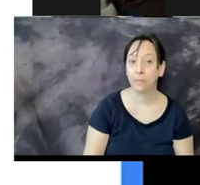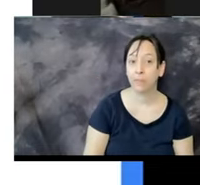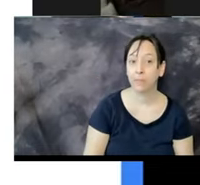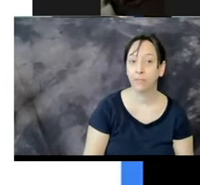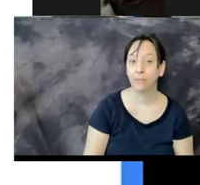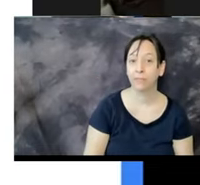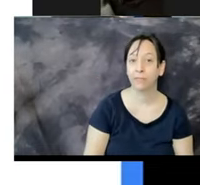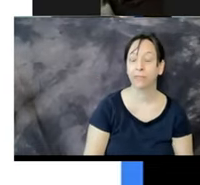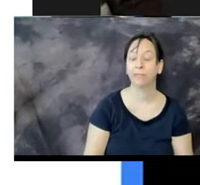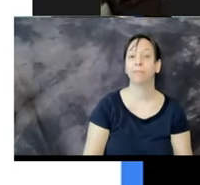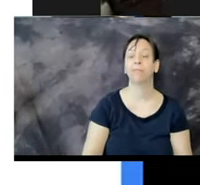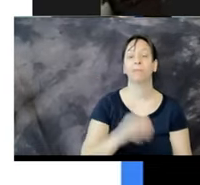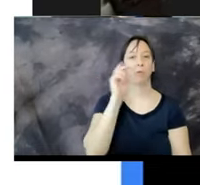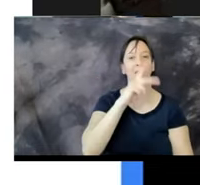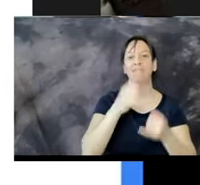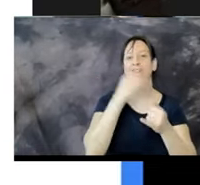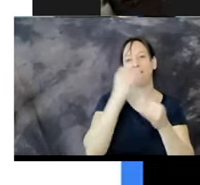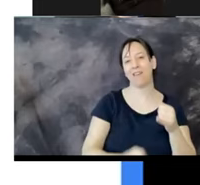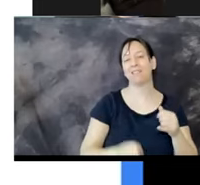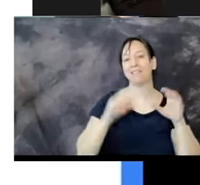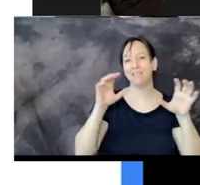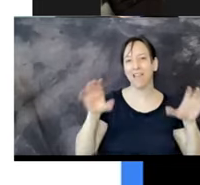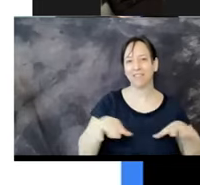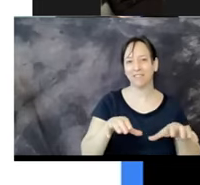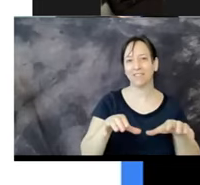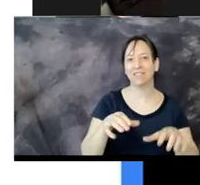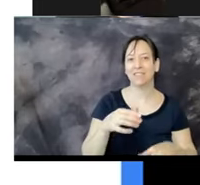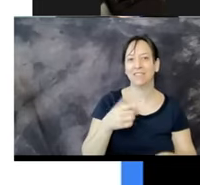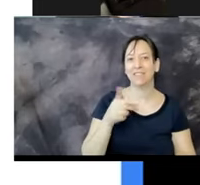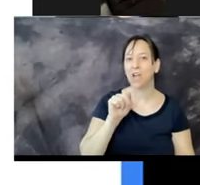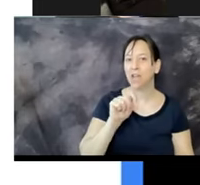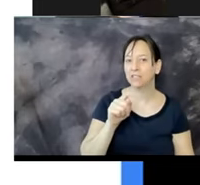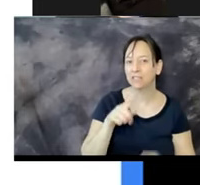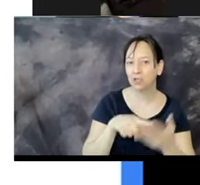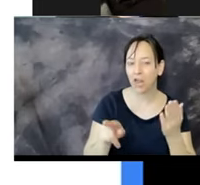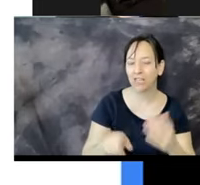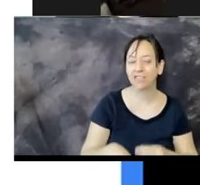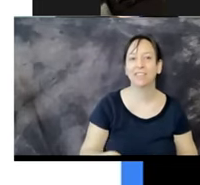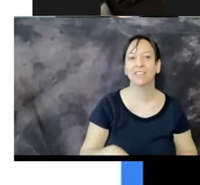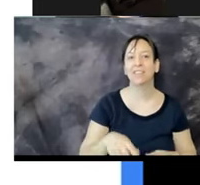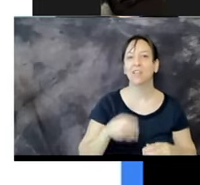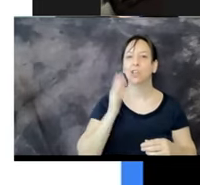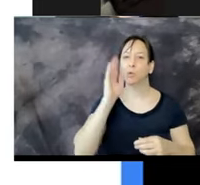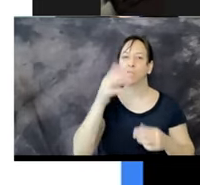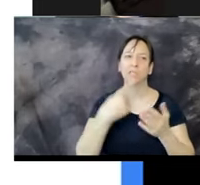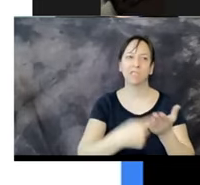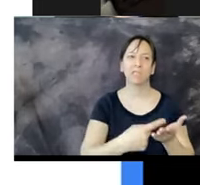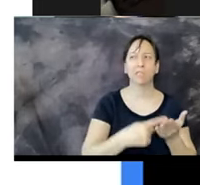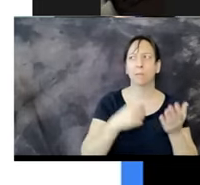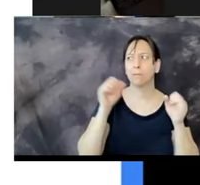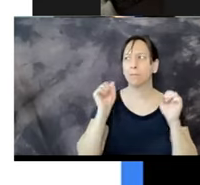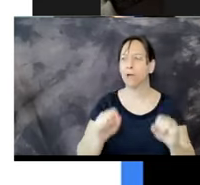Hey, for our final activity, the gut check, we'll talk about all the possible challenges and